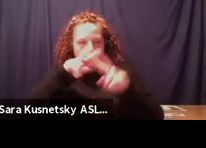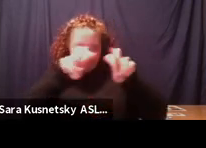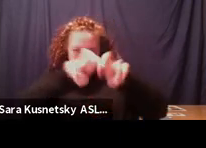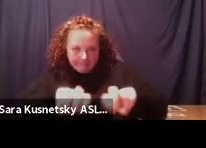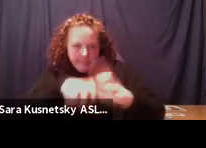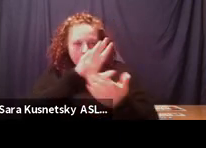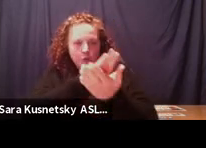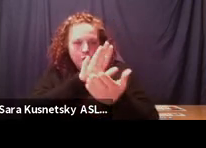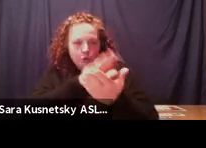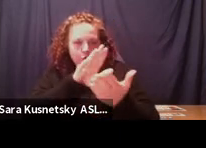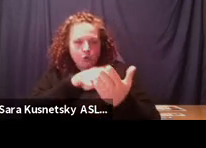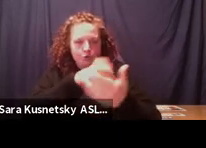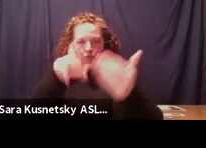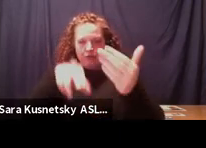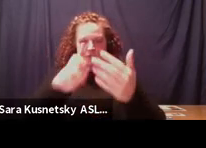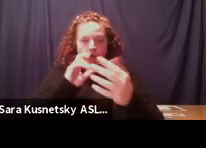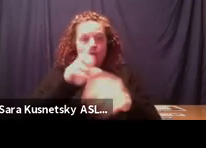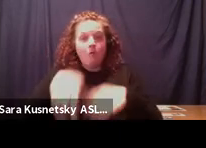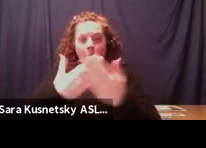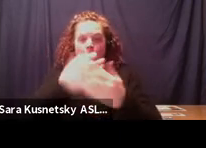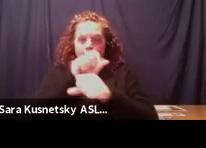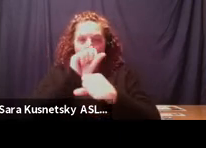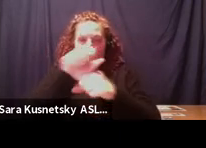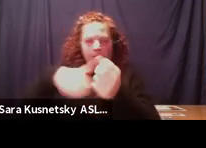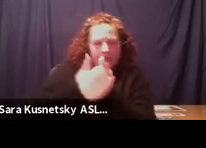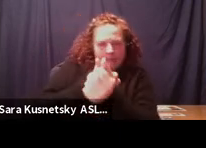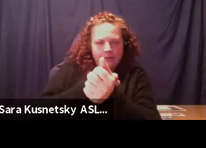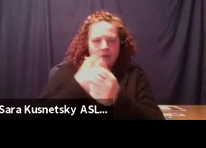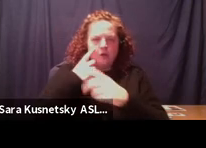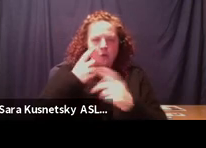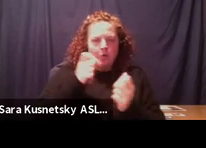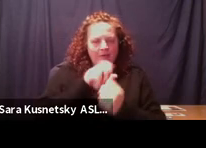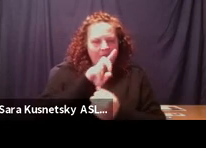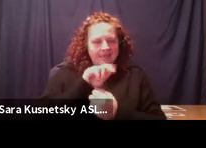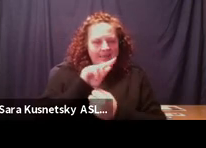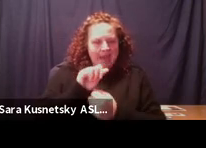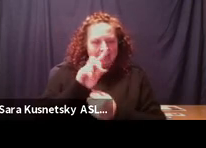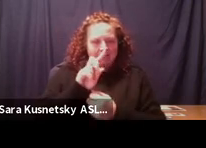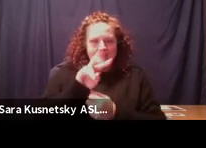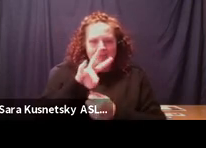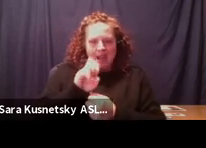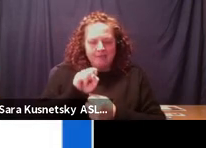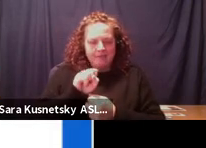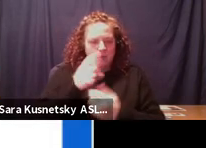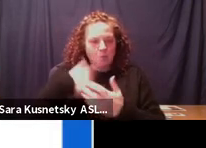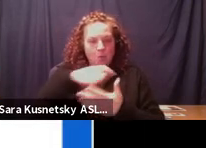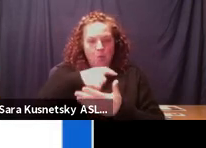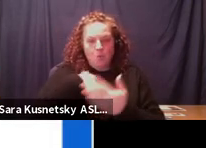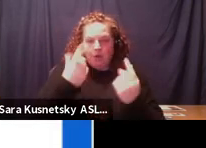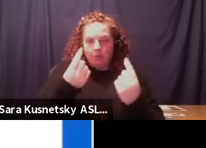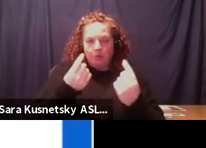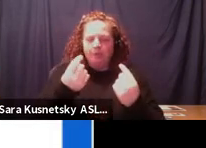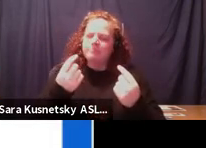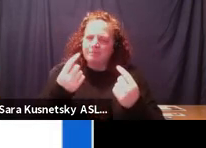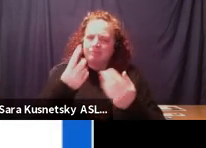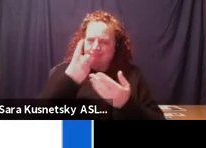work behind the scenes that we are doing with our data dives. So we've talked over the few